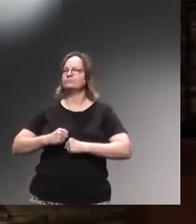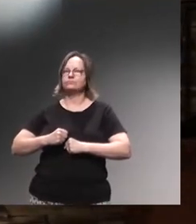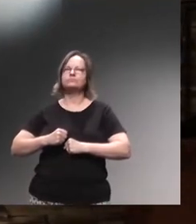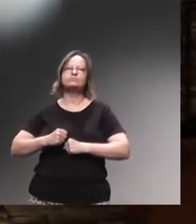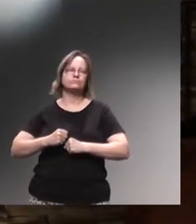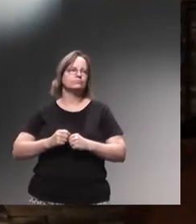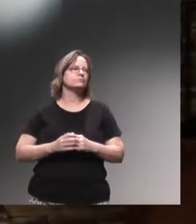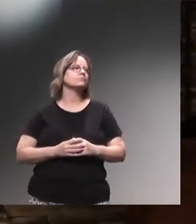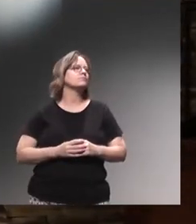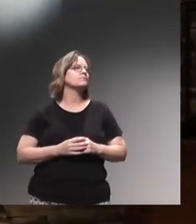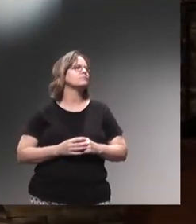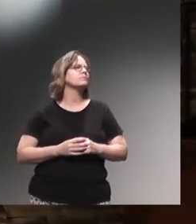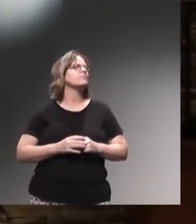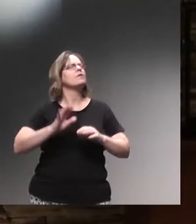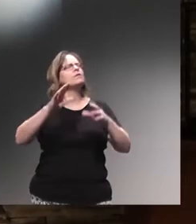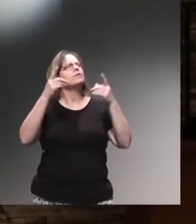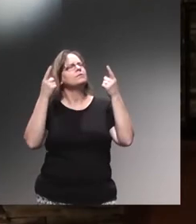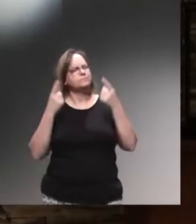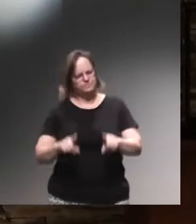And so,